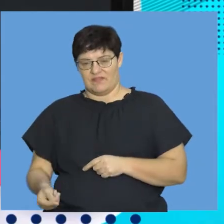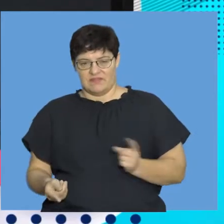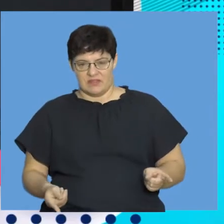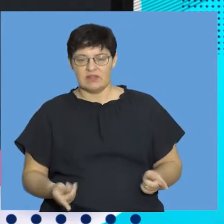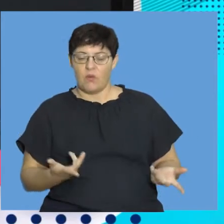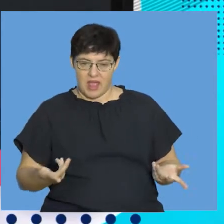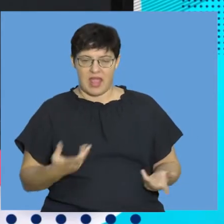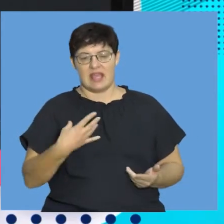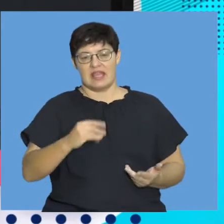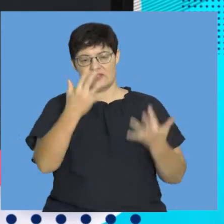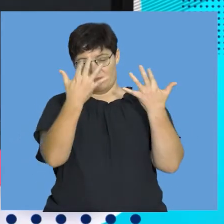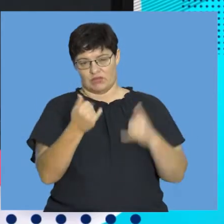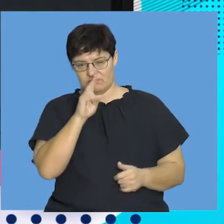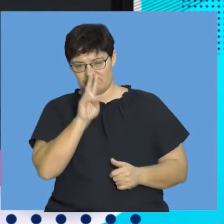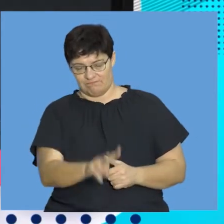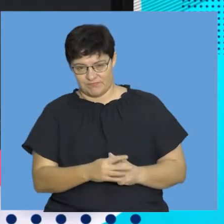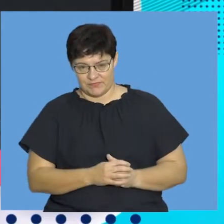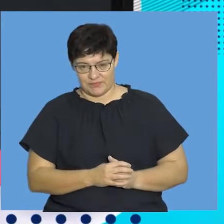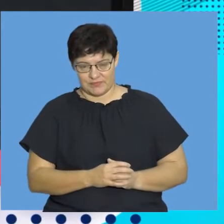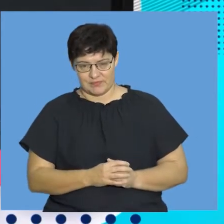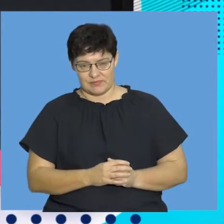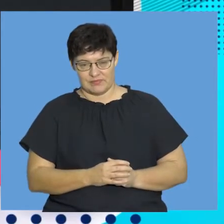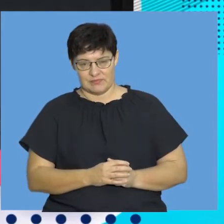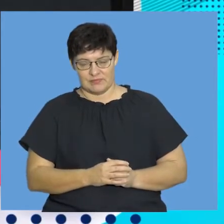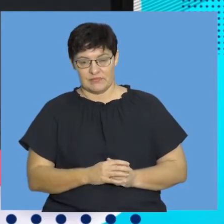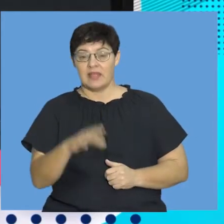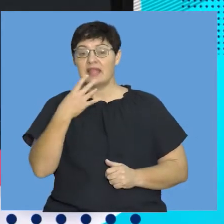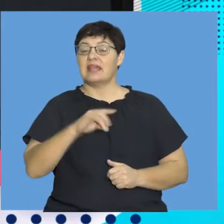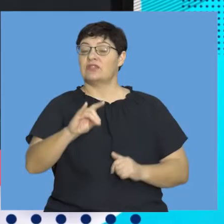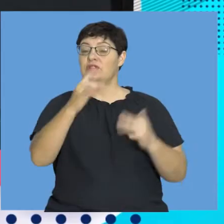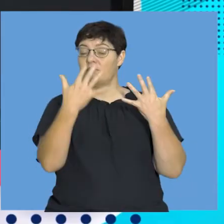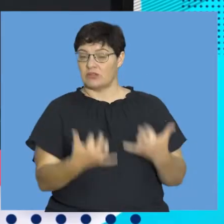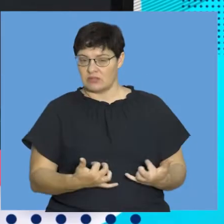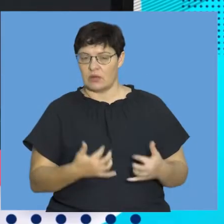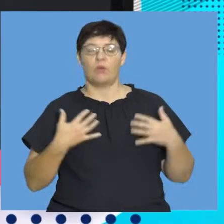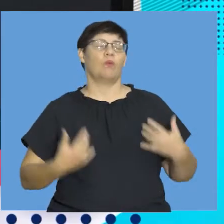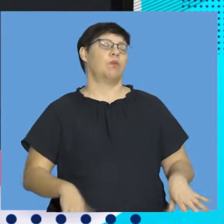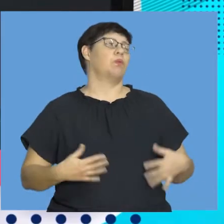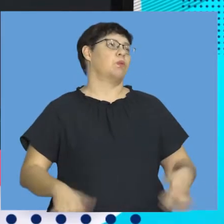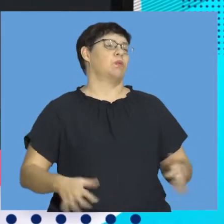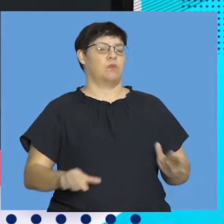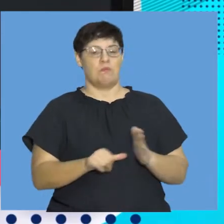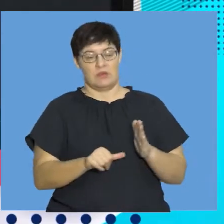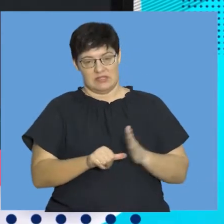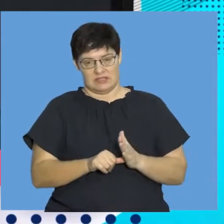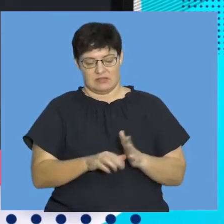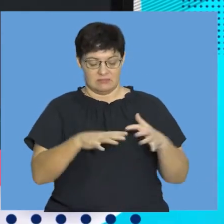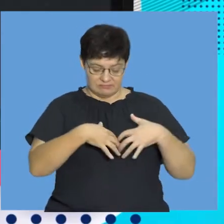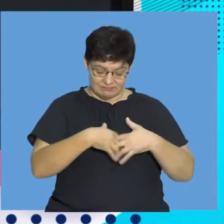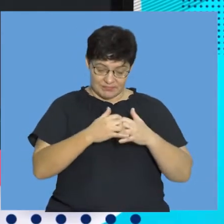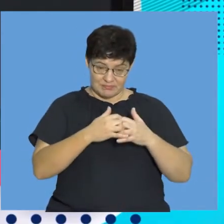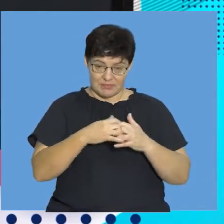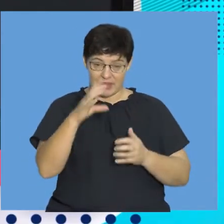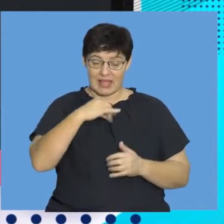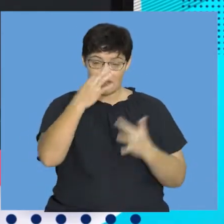your cash budget. So, guys, a cash budget, it is imperative that when we draw up the